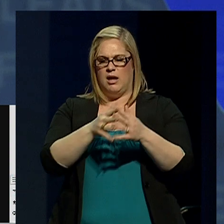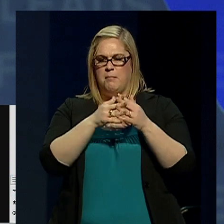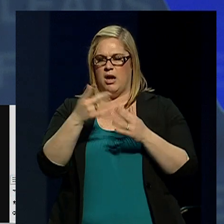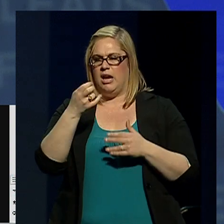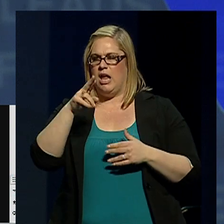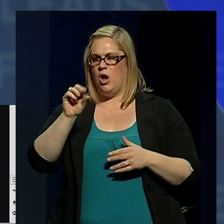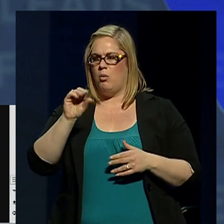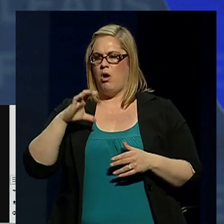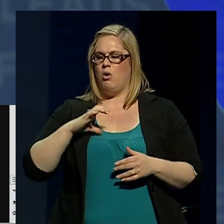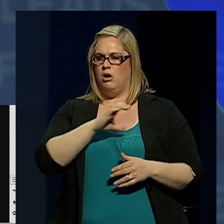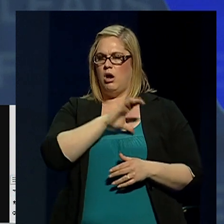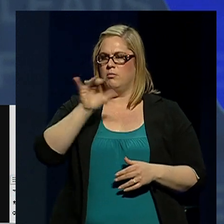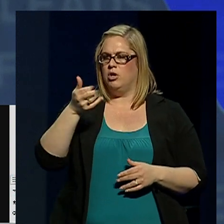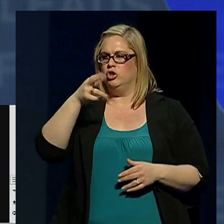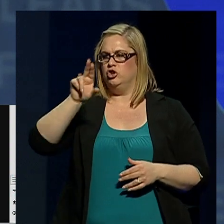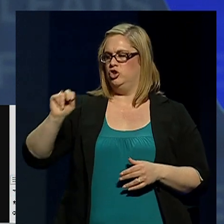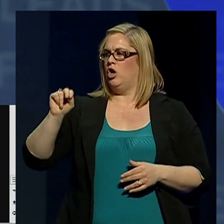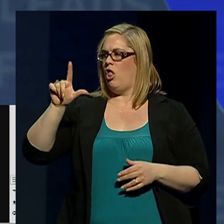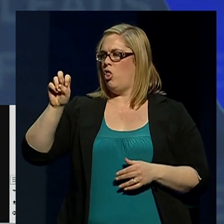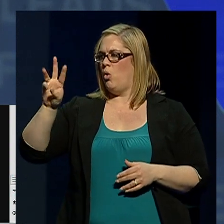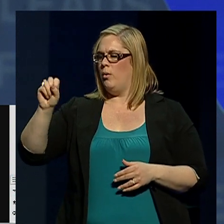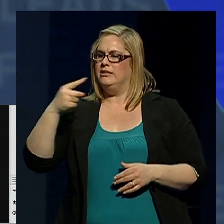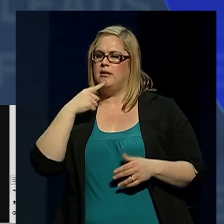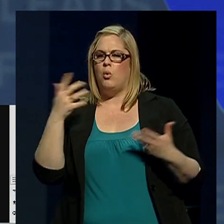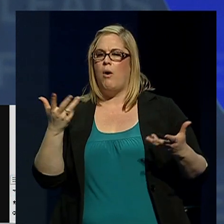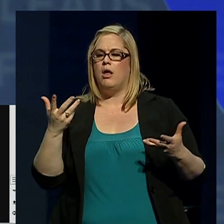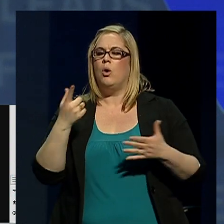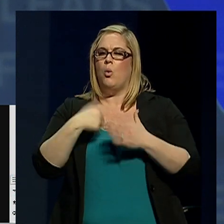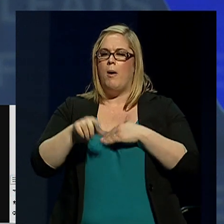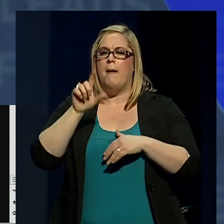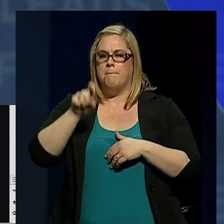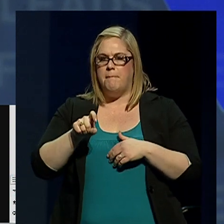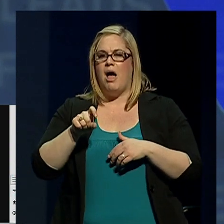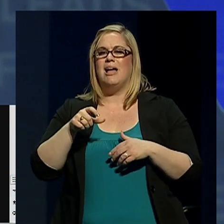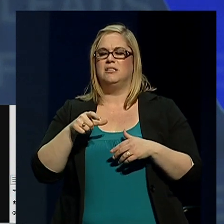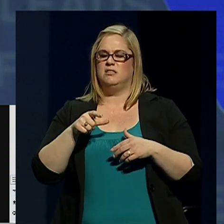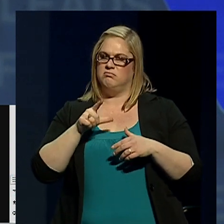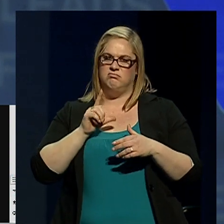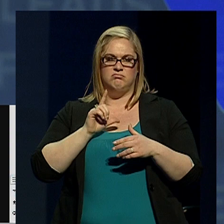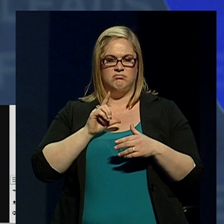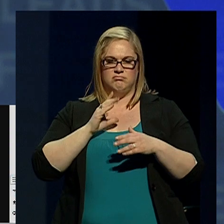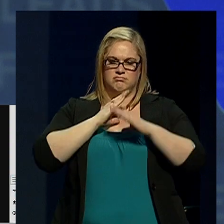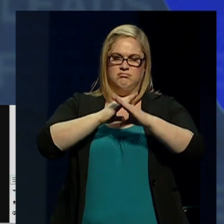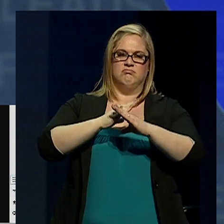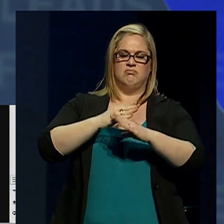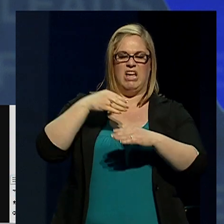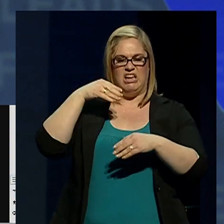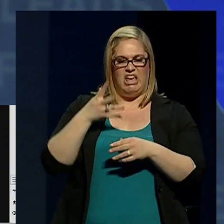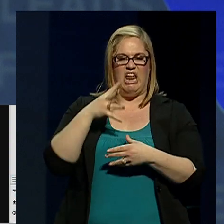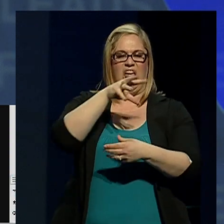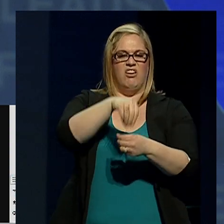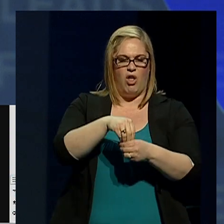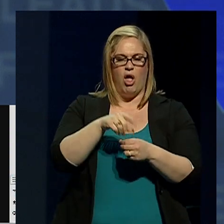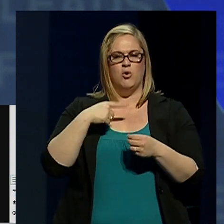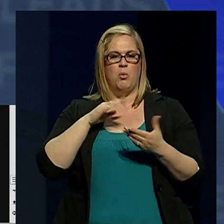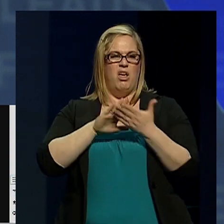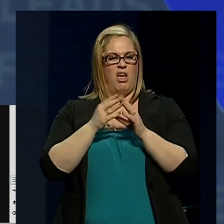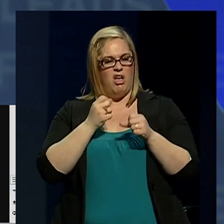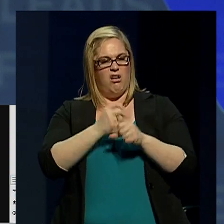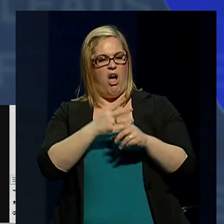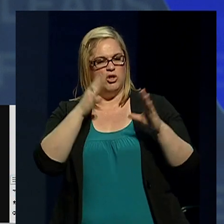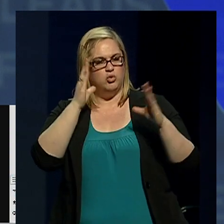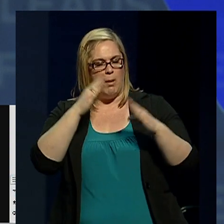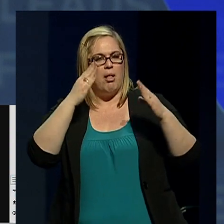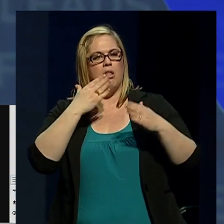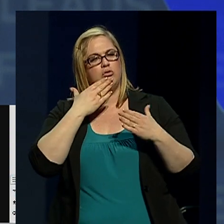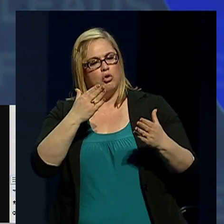hero, Congressman John Lewis said we must do. We get in the way. We get into trouble, good